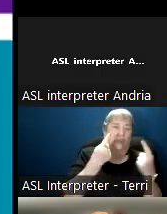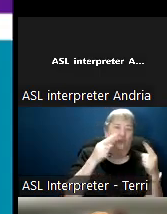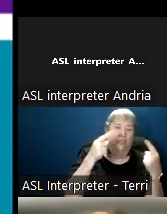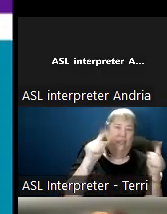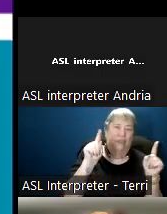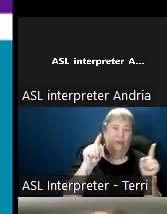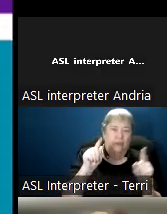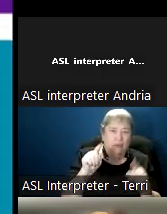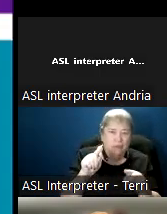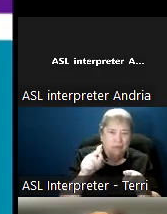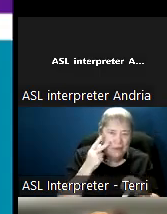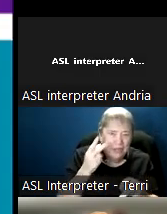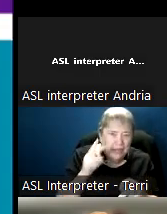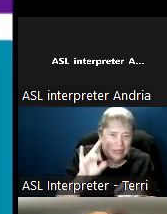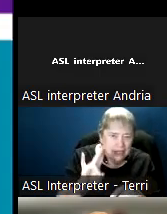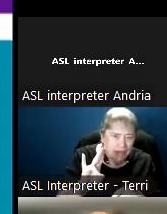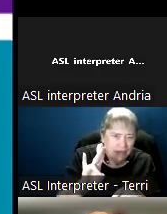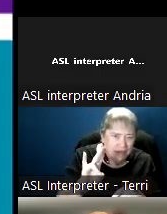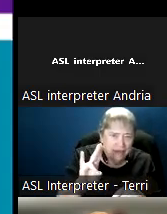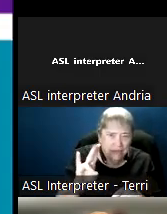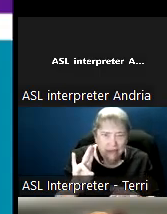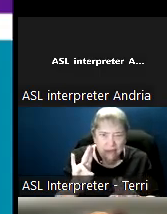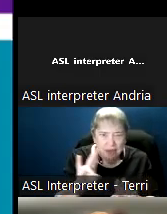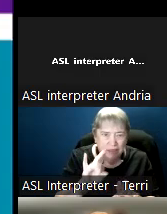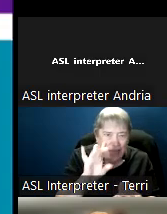Seeing lots of 7s and 8.